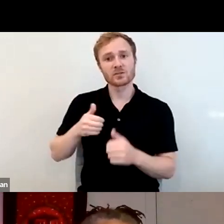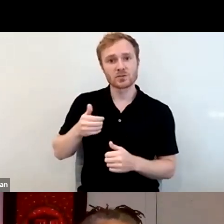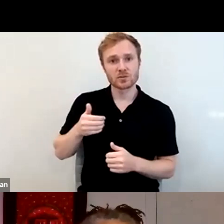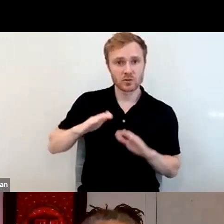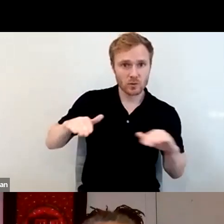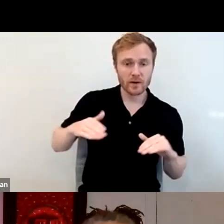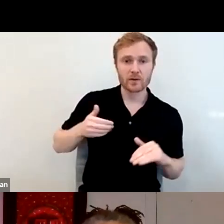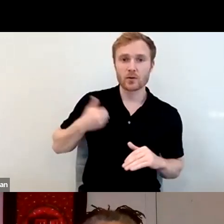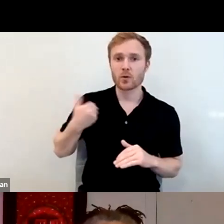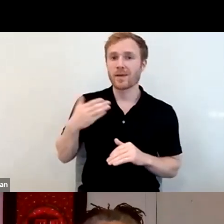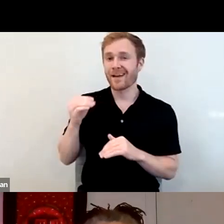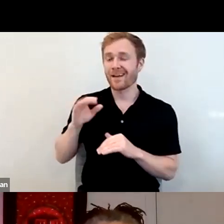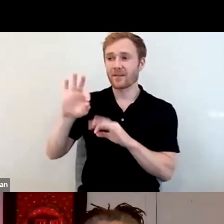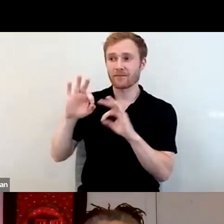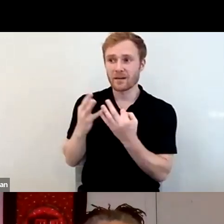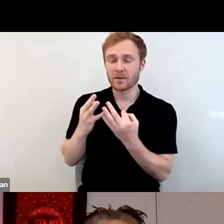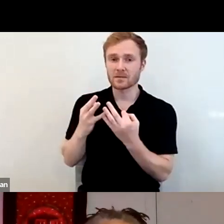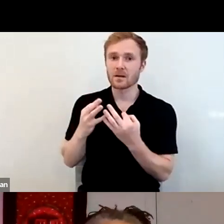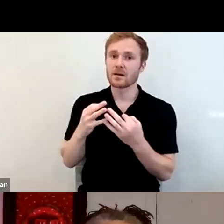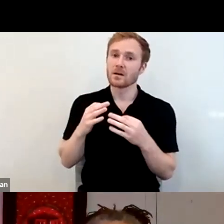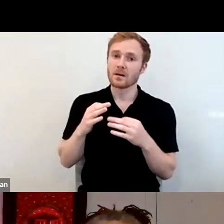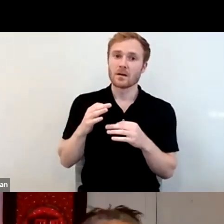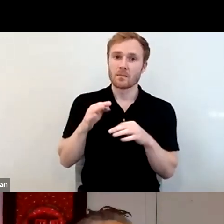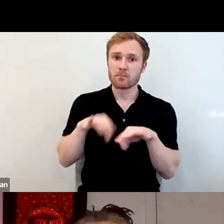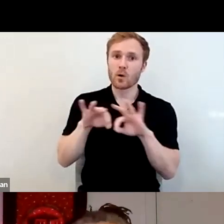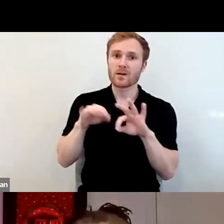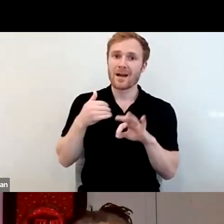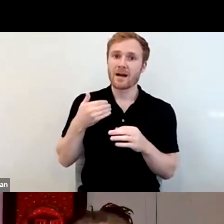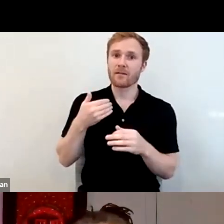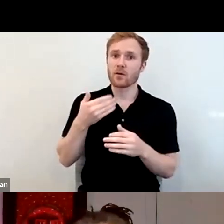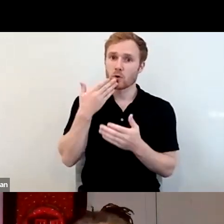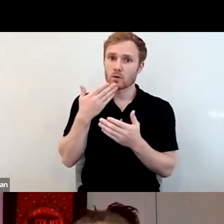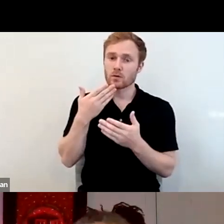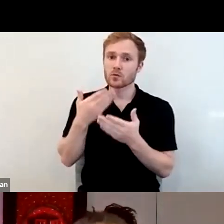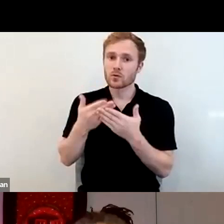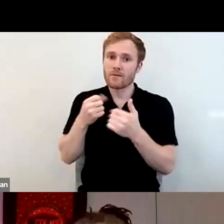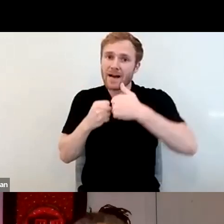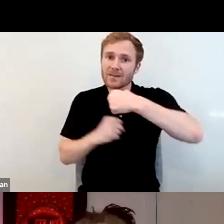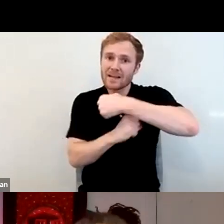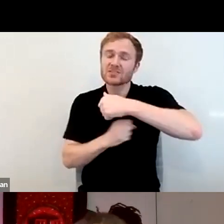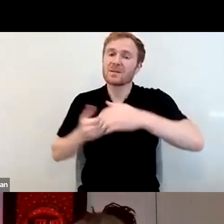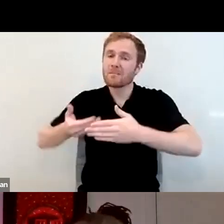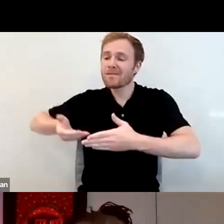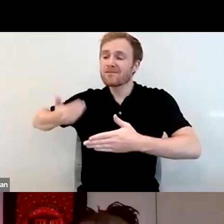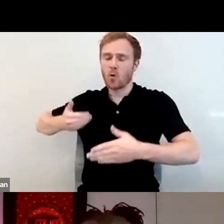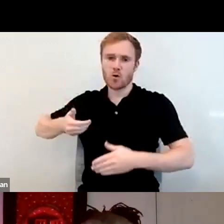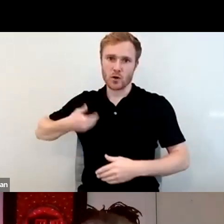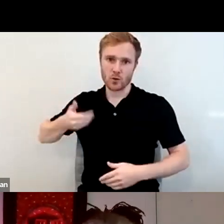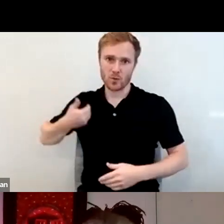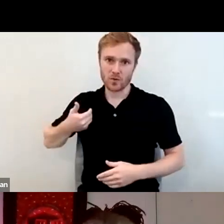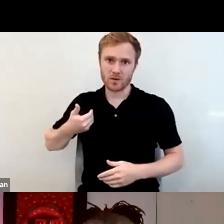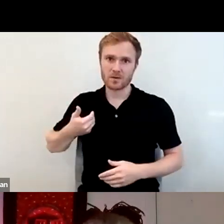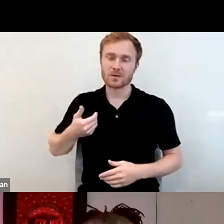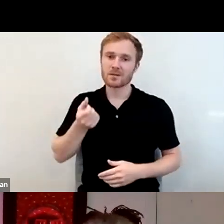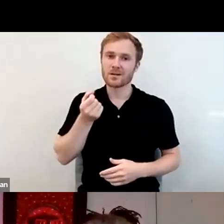is the foundation that the children and their families have before their youth. Like their youth in about 2 seconds after